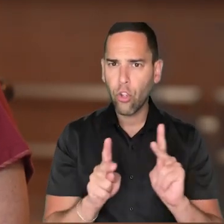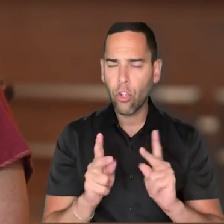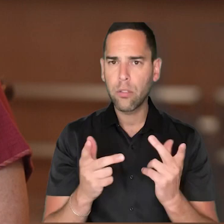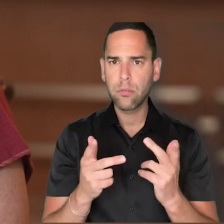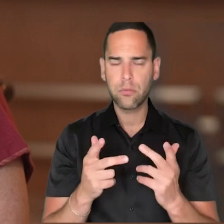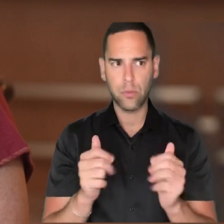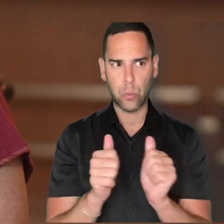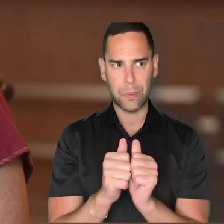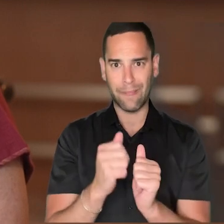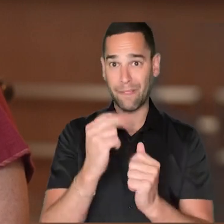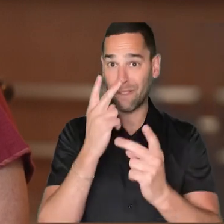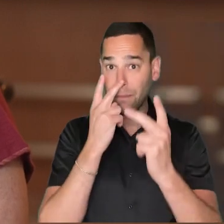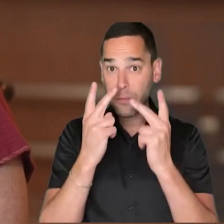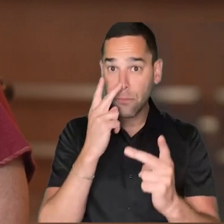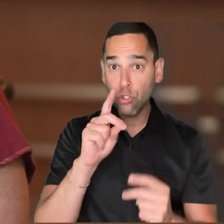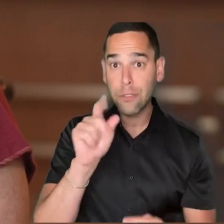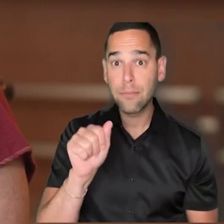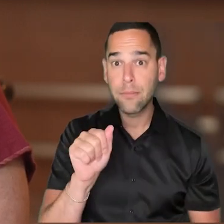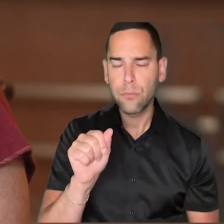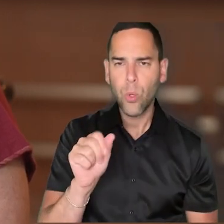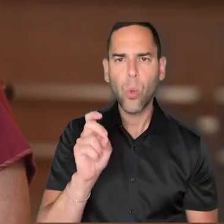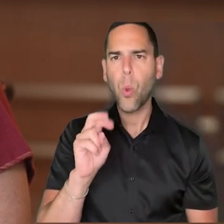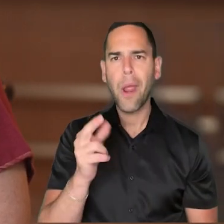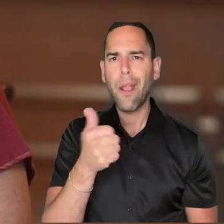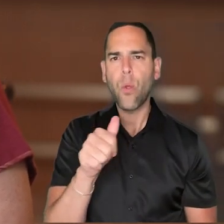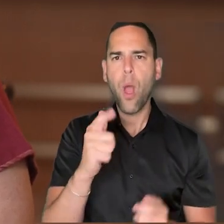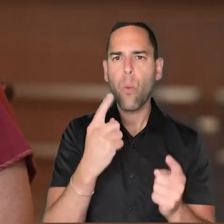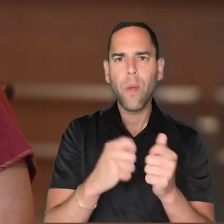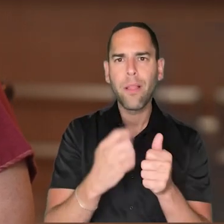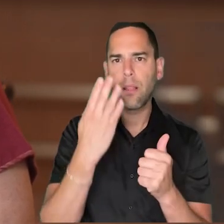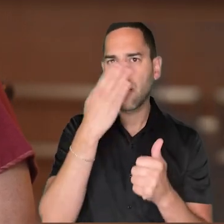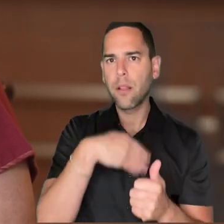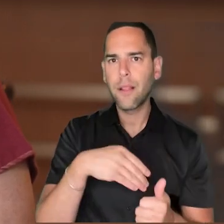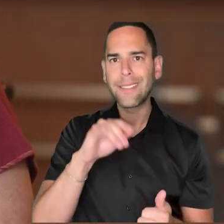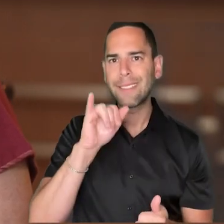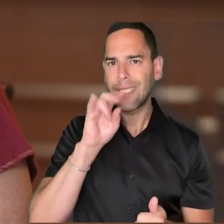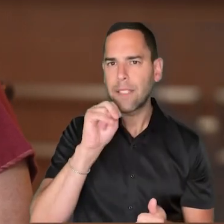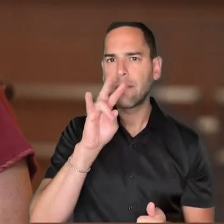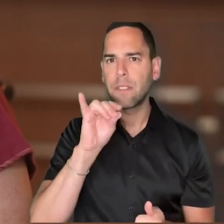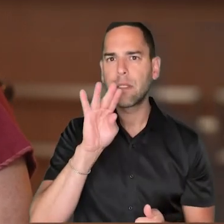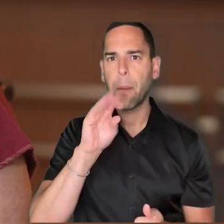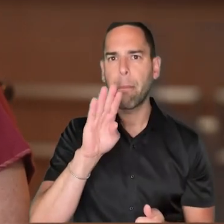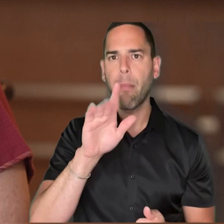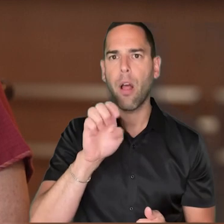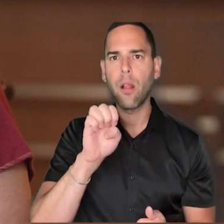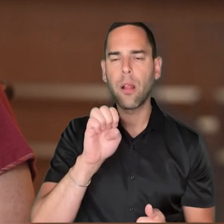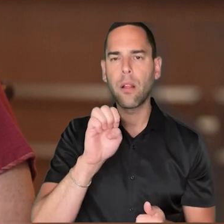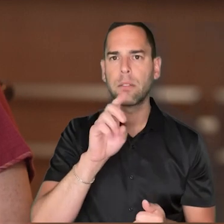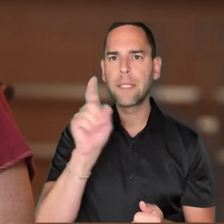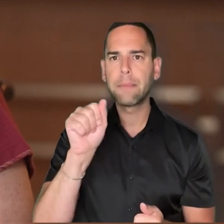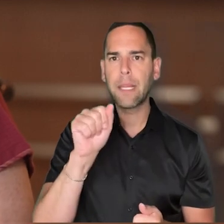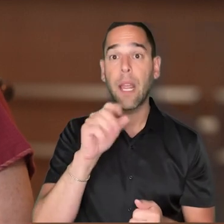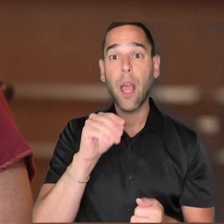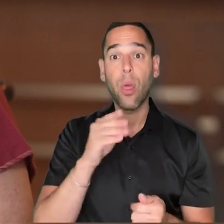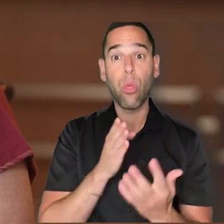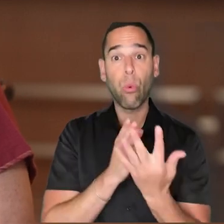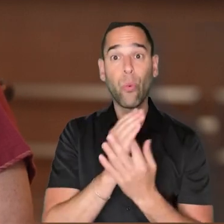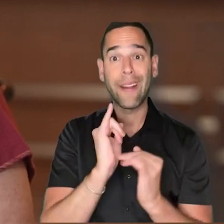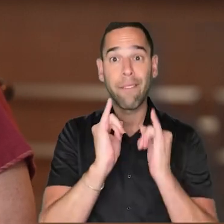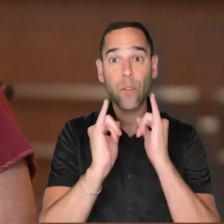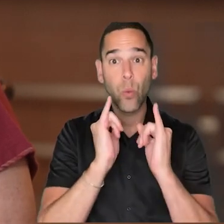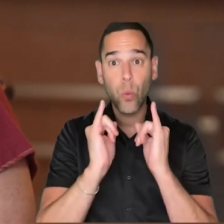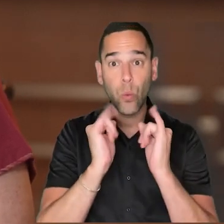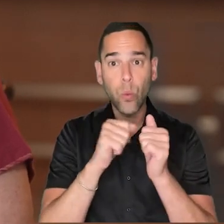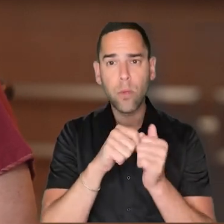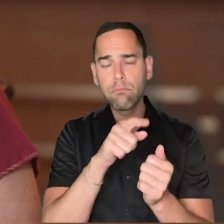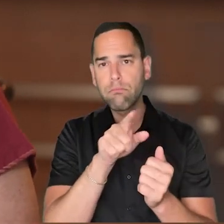highlighting disabled people with visible disabilities and people with invisible disabilities by being able to interview people